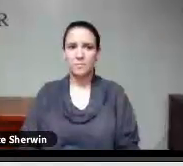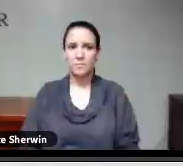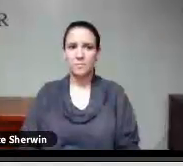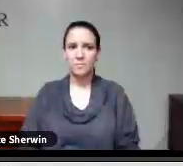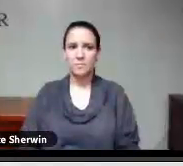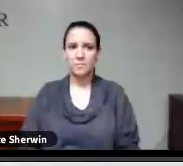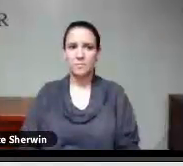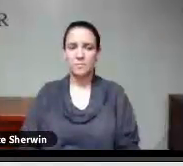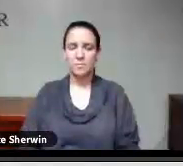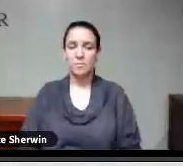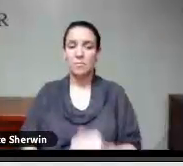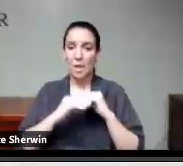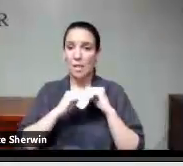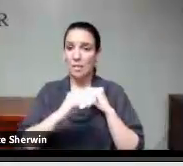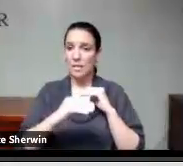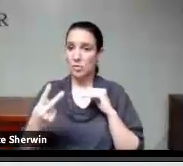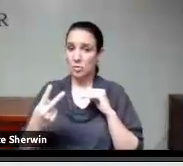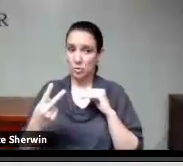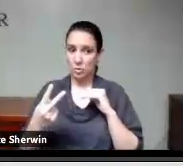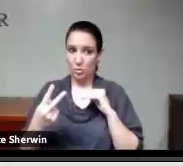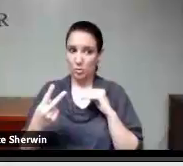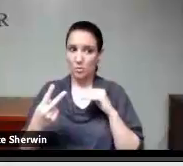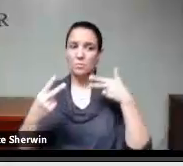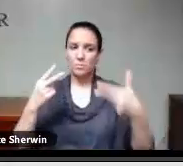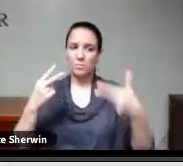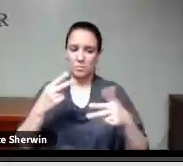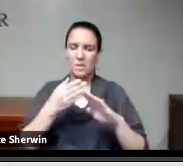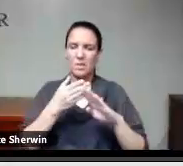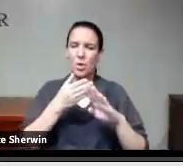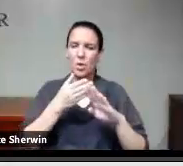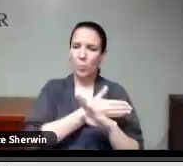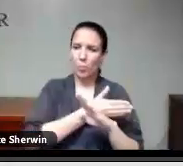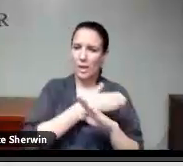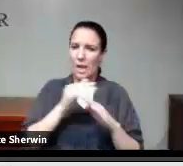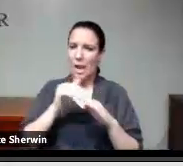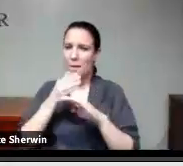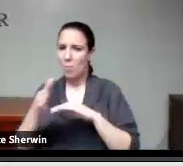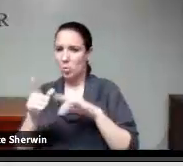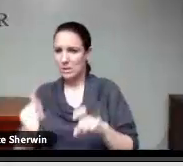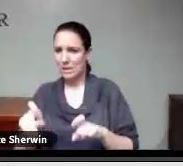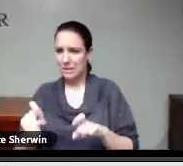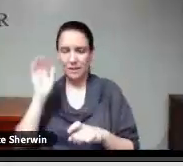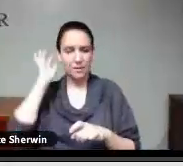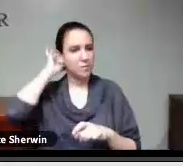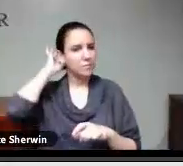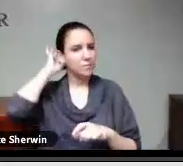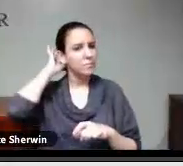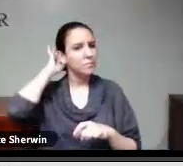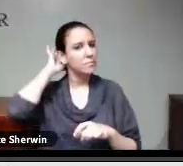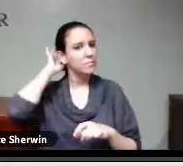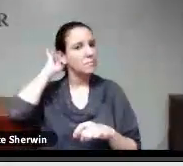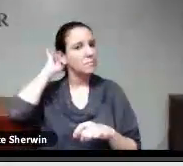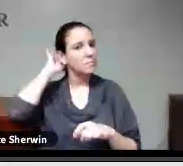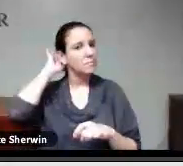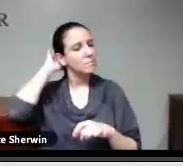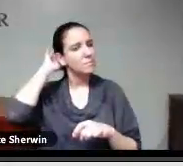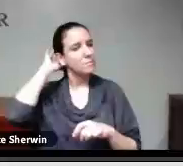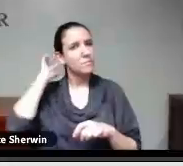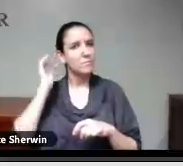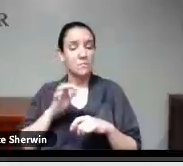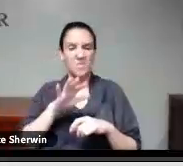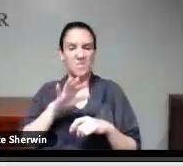Level 2 is where you get into pre and post testing. This level 2, and so this diversity series